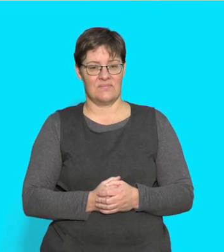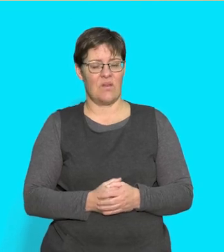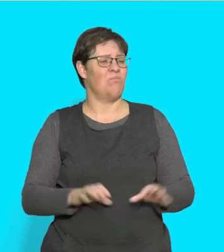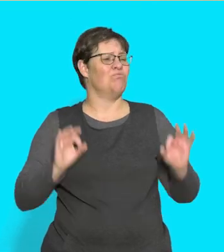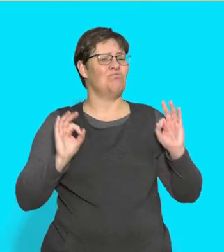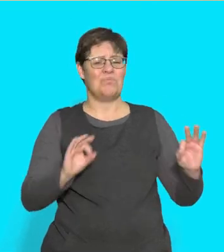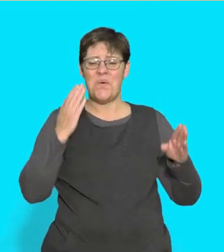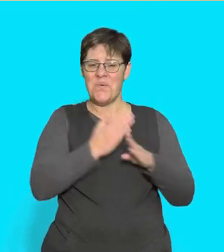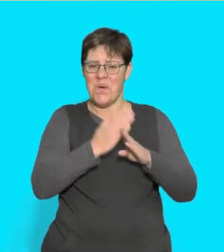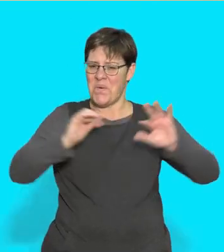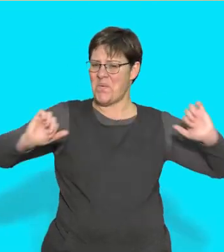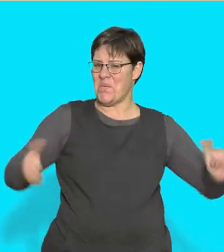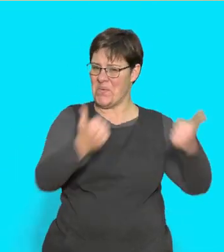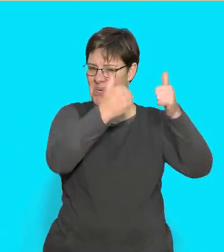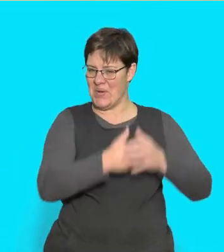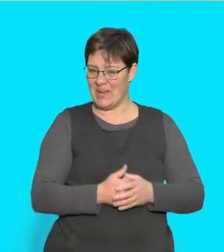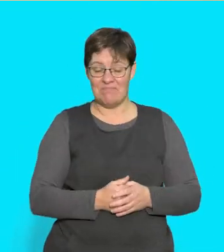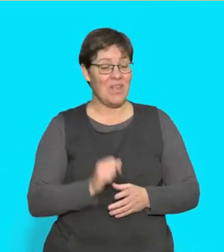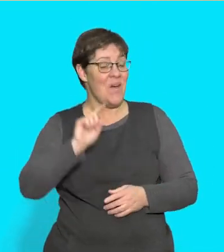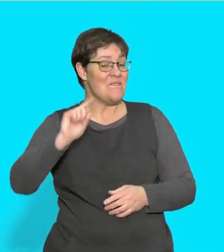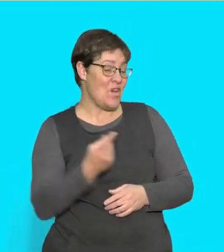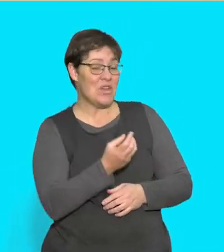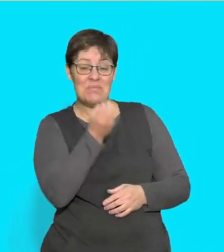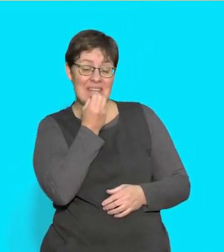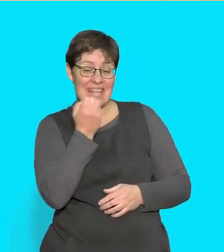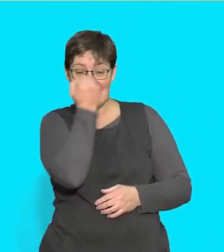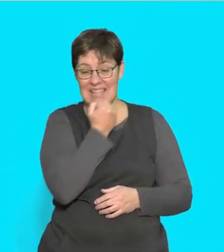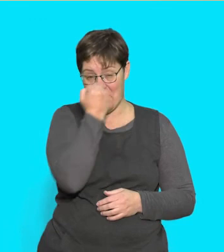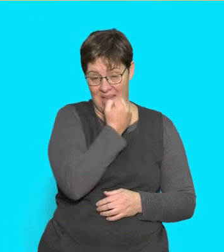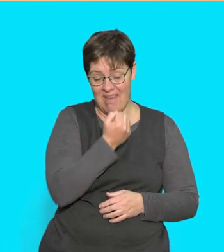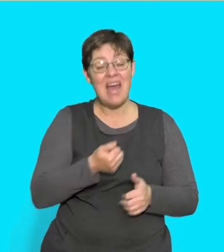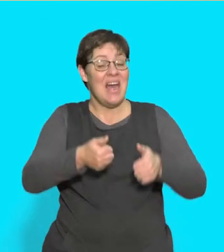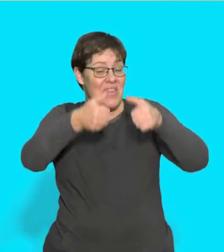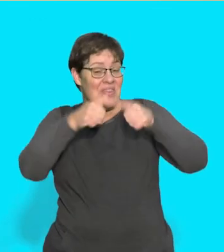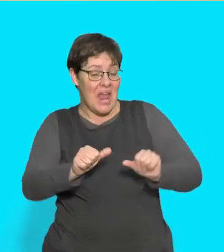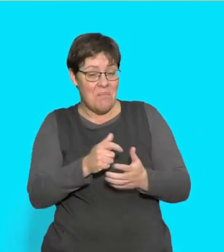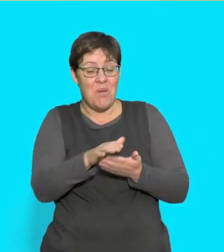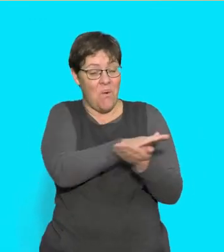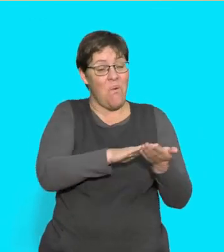Super work, children! First I ate supper, then I washed up.